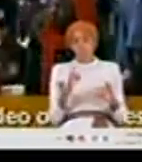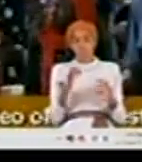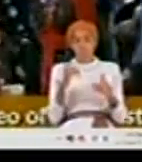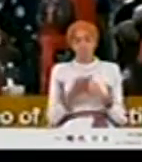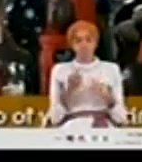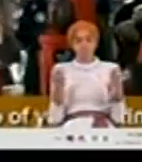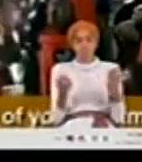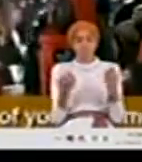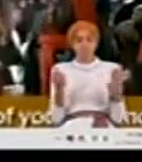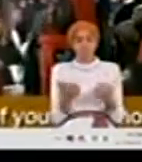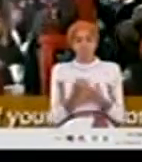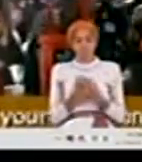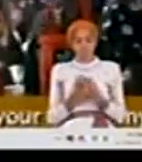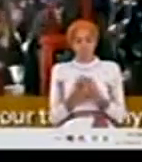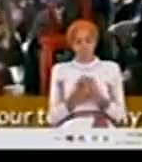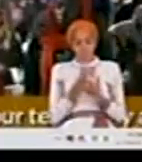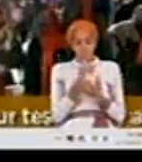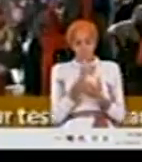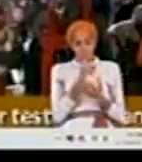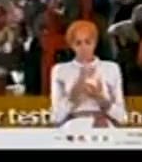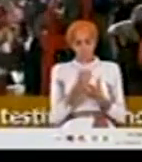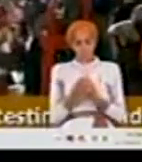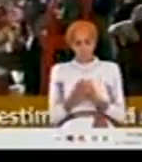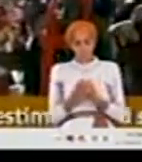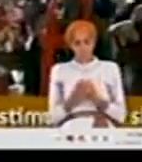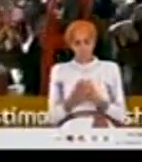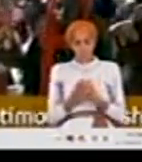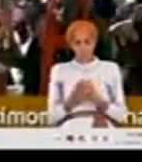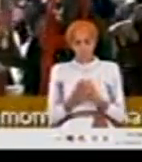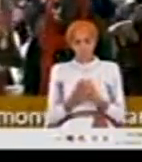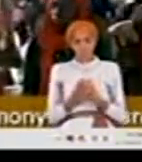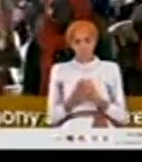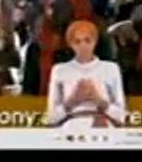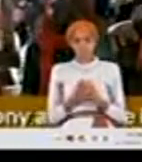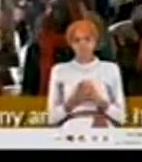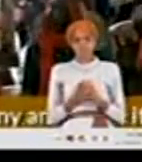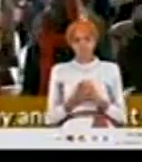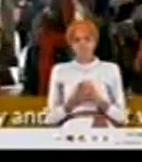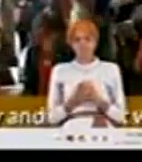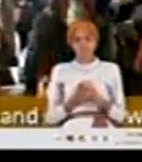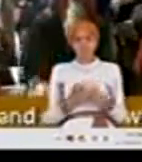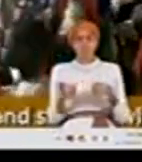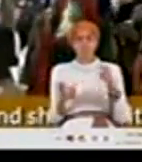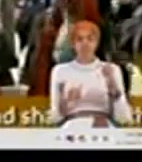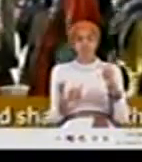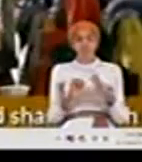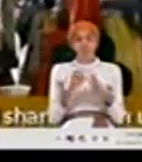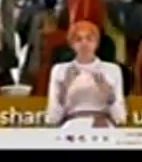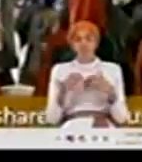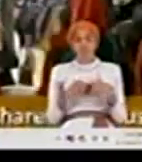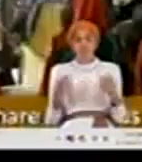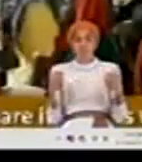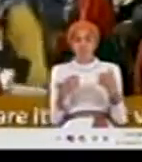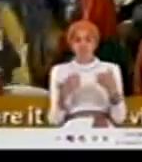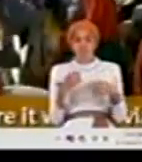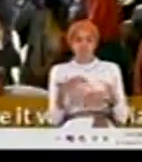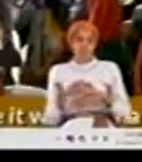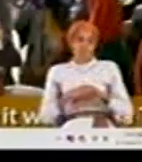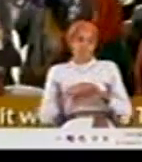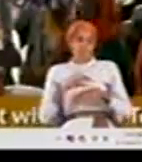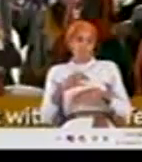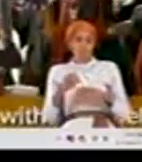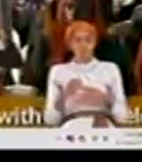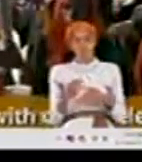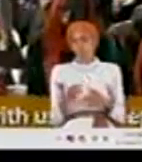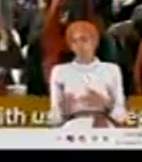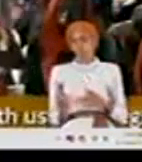42 years of age had serious pain and swelling in the left arm for about 10 years and i' been using different